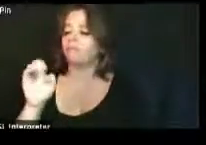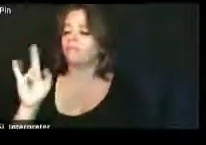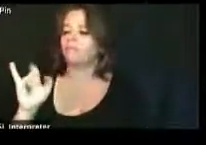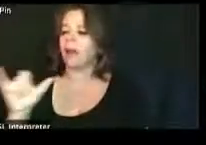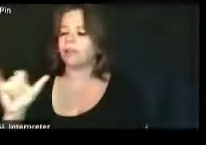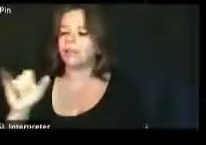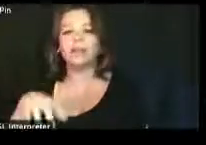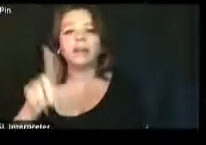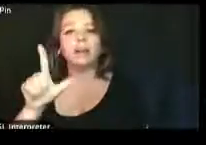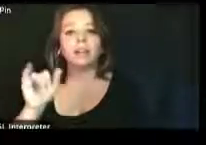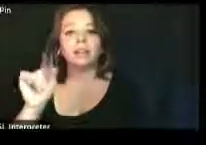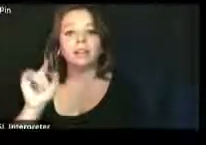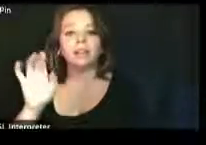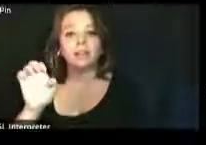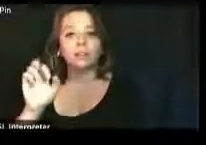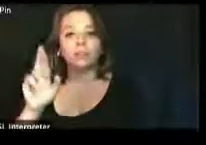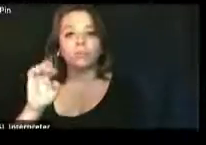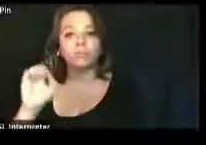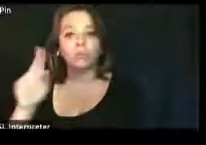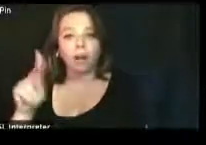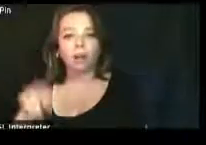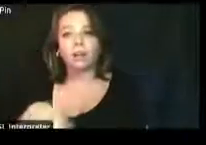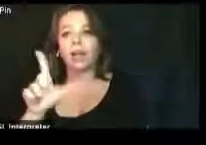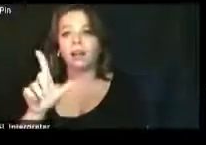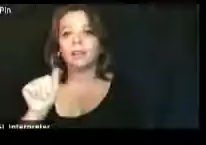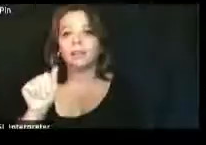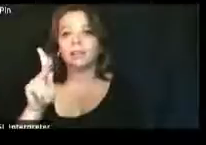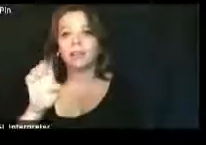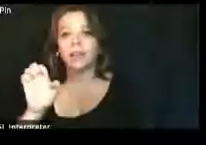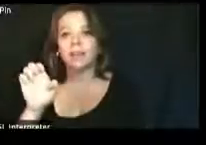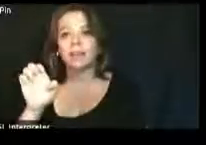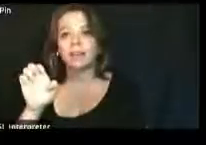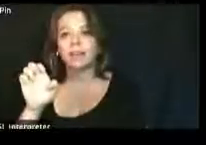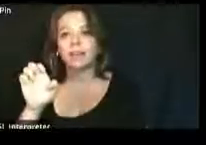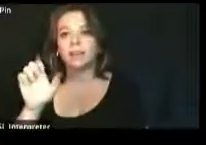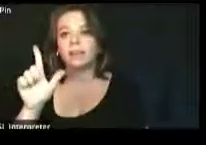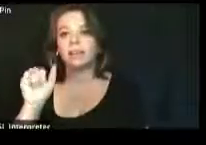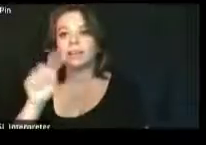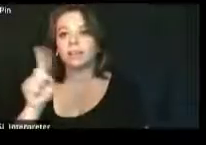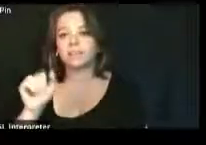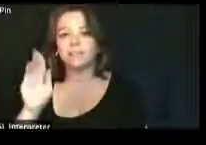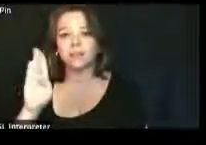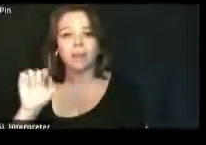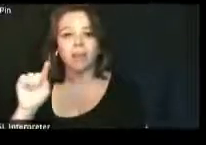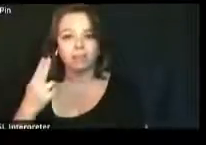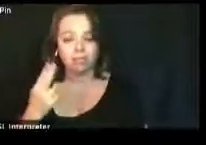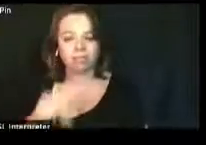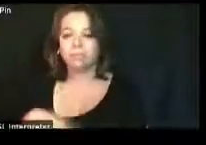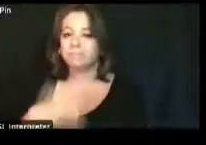Elizabeth. Great, thank you so much. No problem.